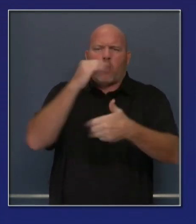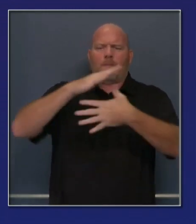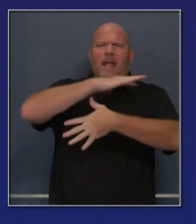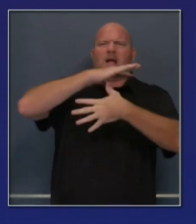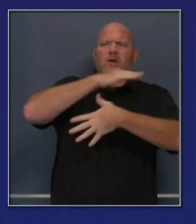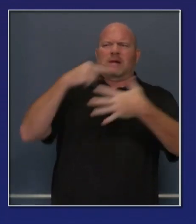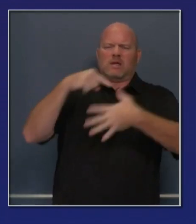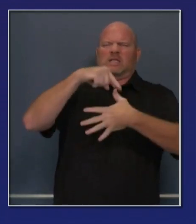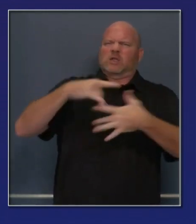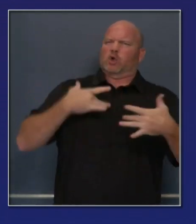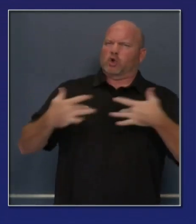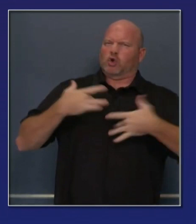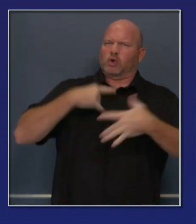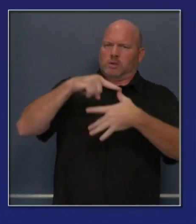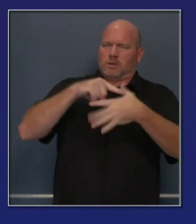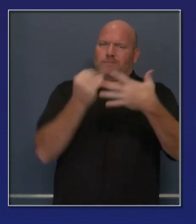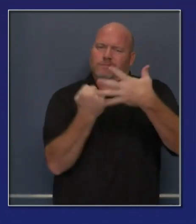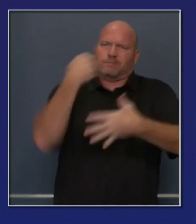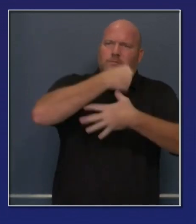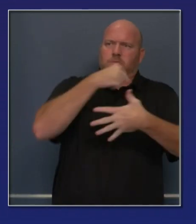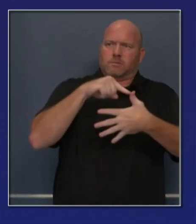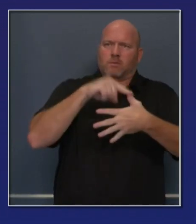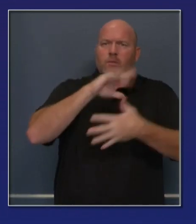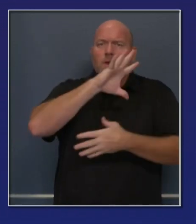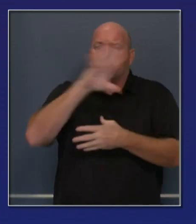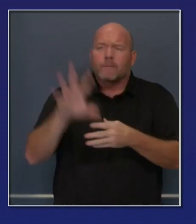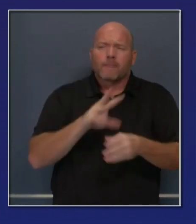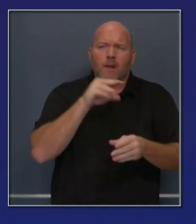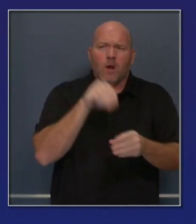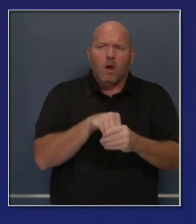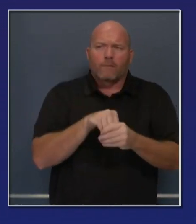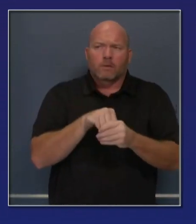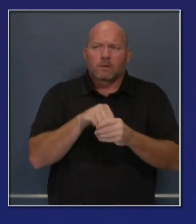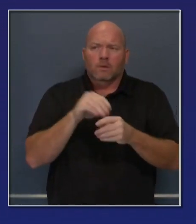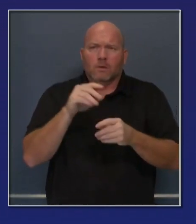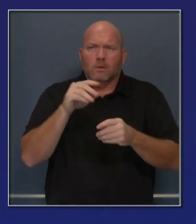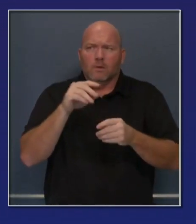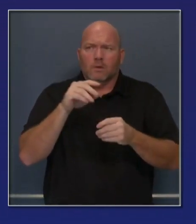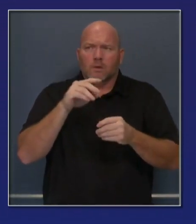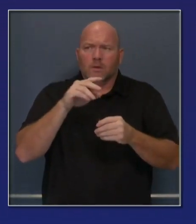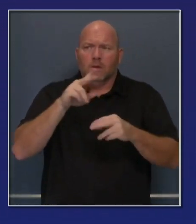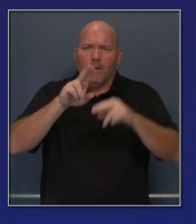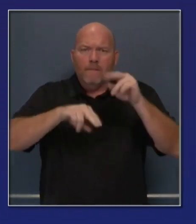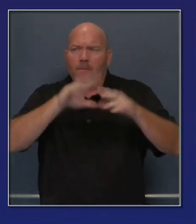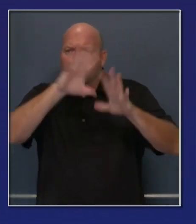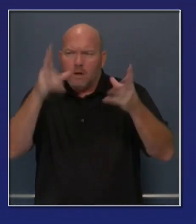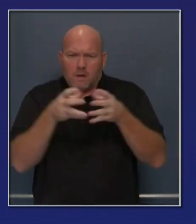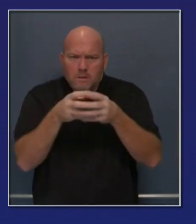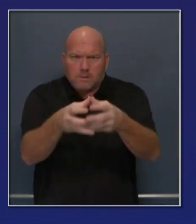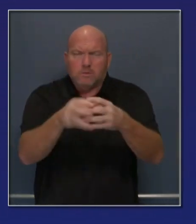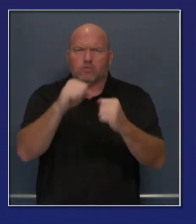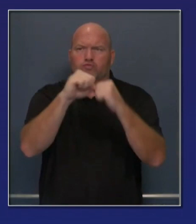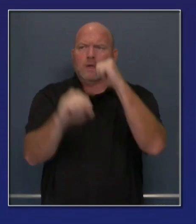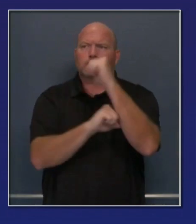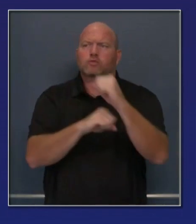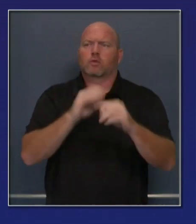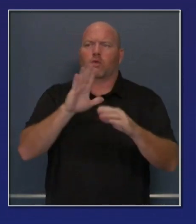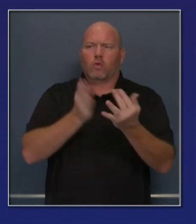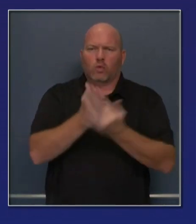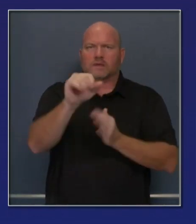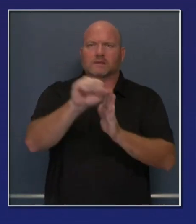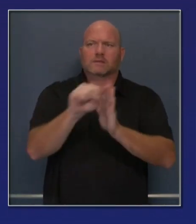exposures. So all of that together with the staff are really building up this infrastructure across the state so we